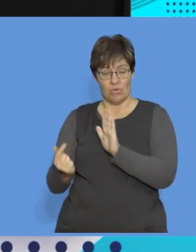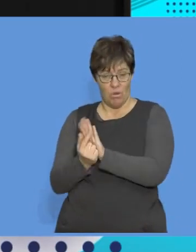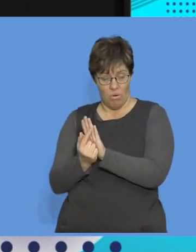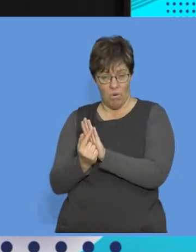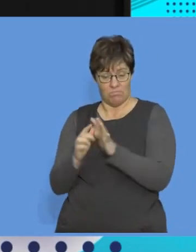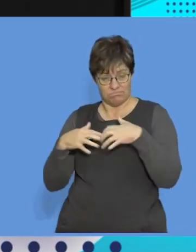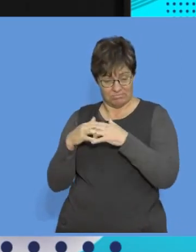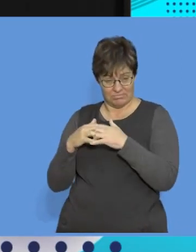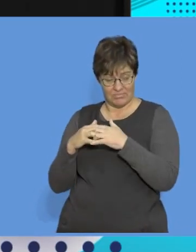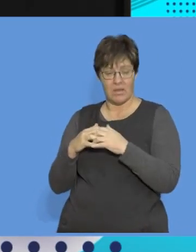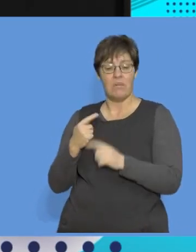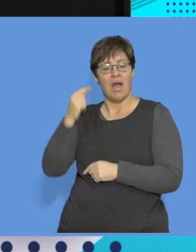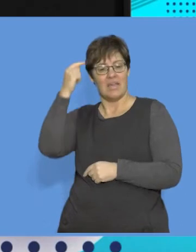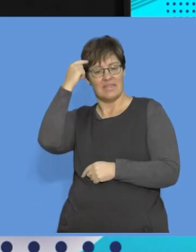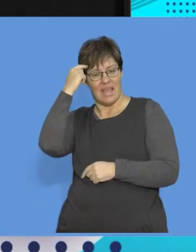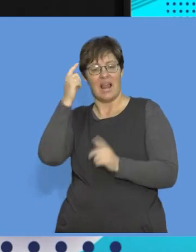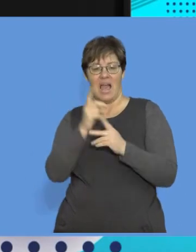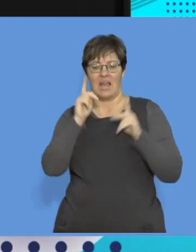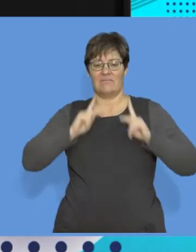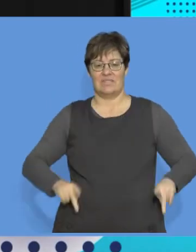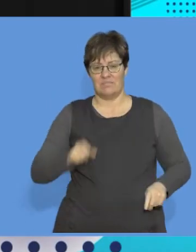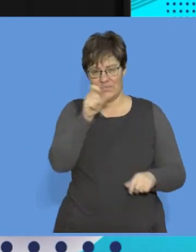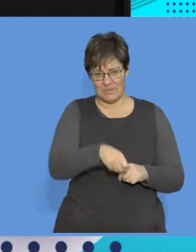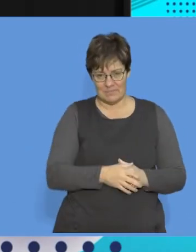master thinking like a physicist.